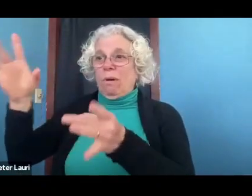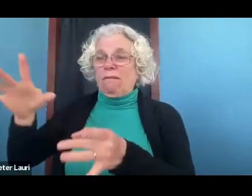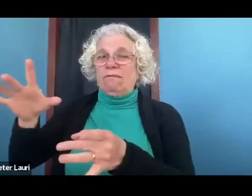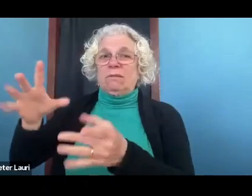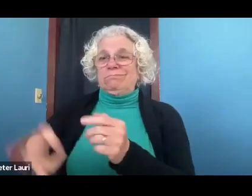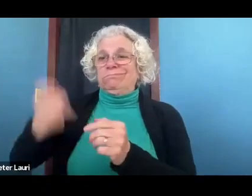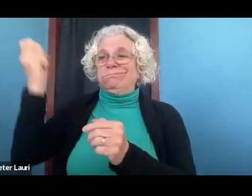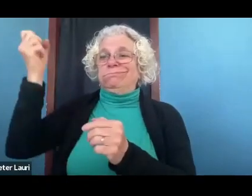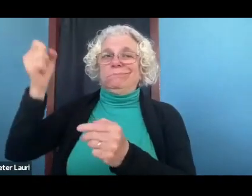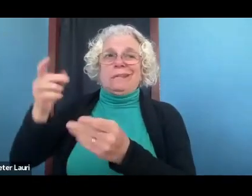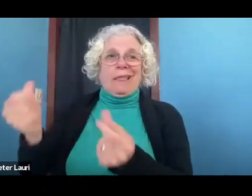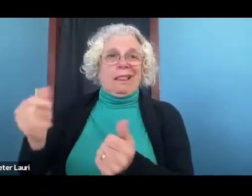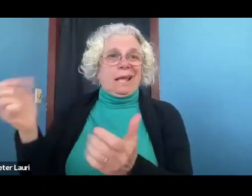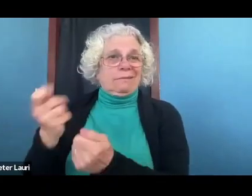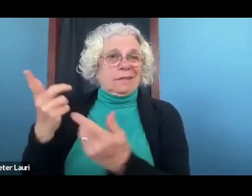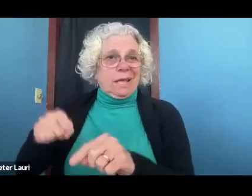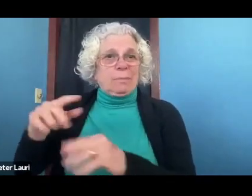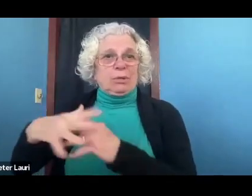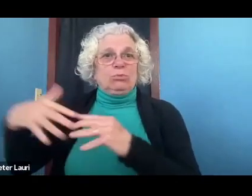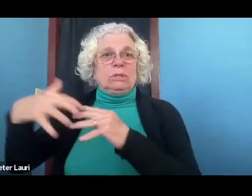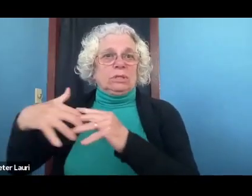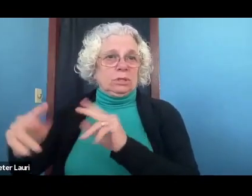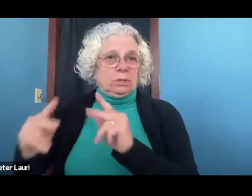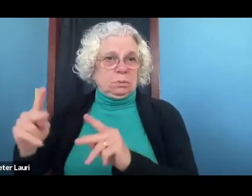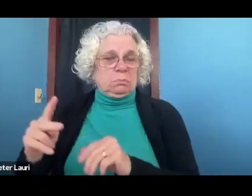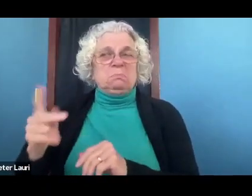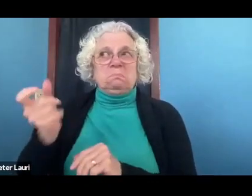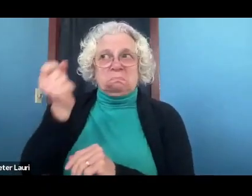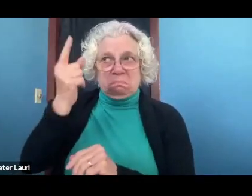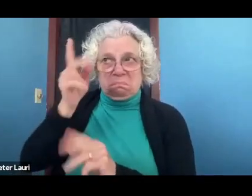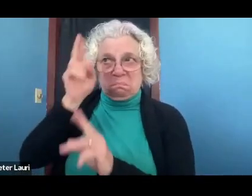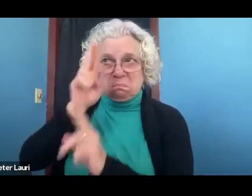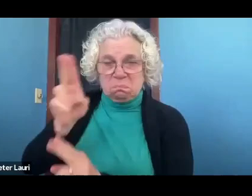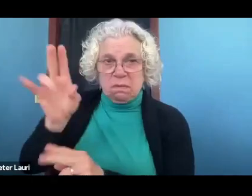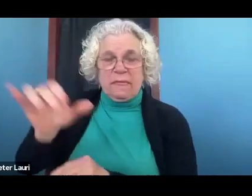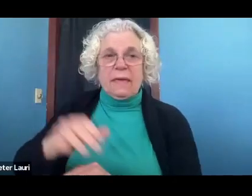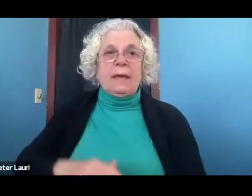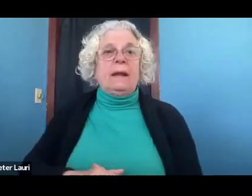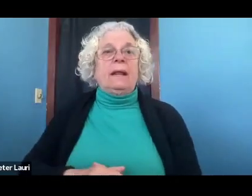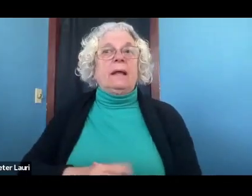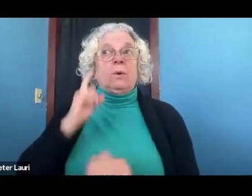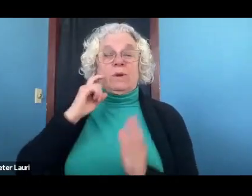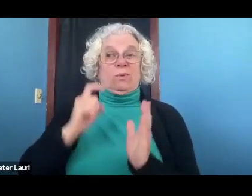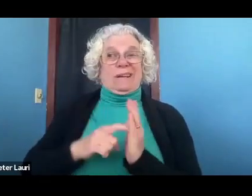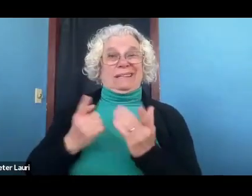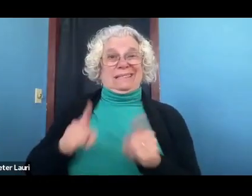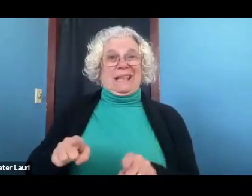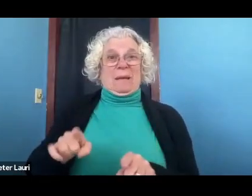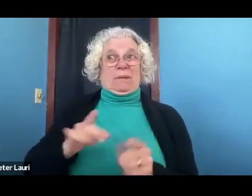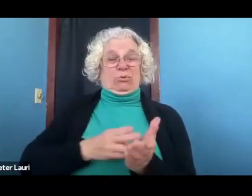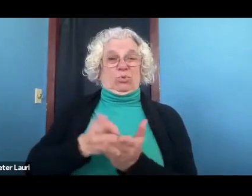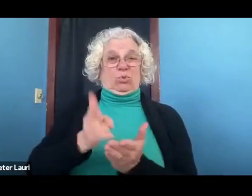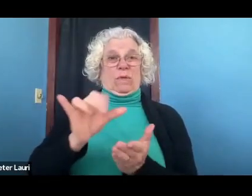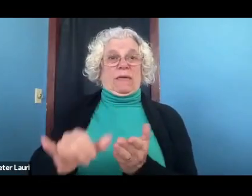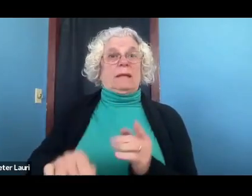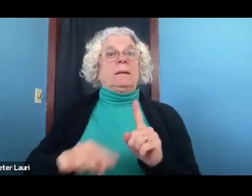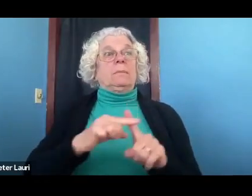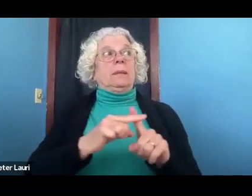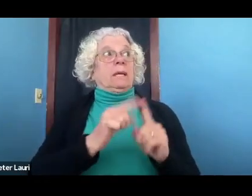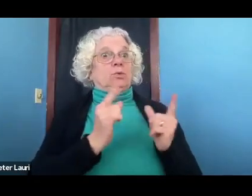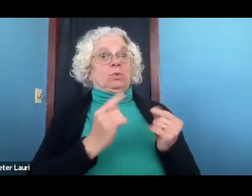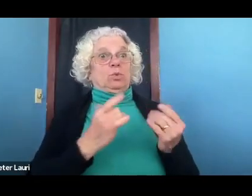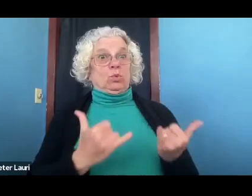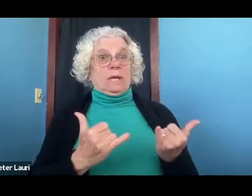by Indigenous people. It is our promise to not only recognize these truths, but to also take action to show support of